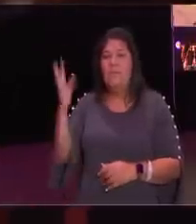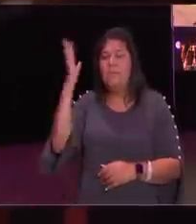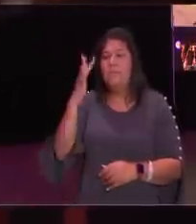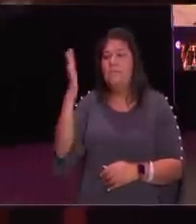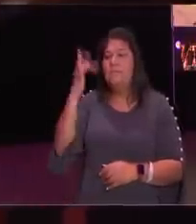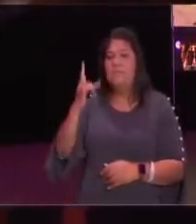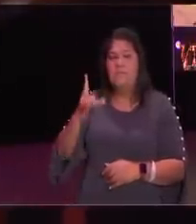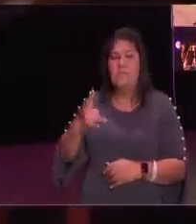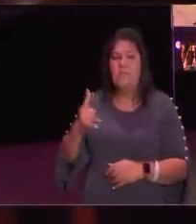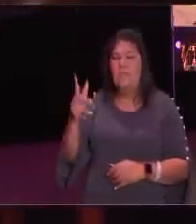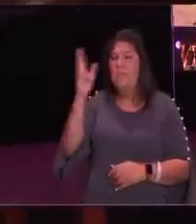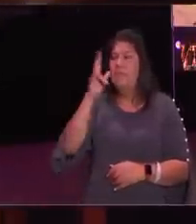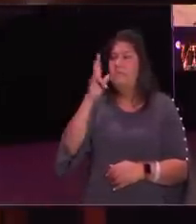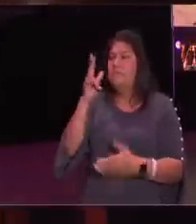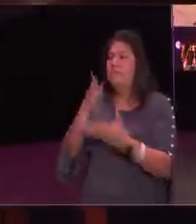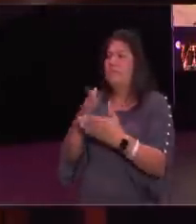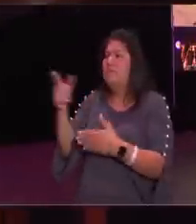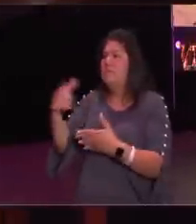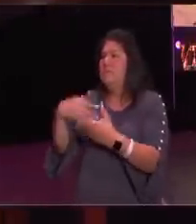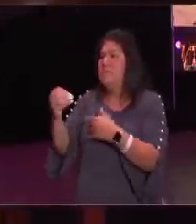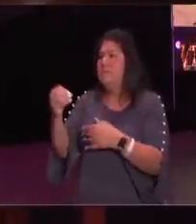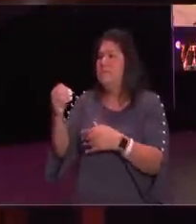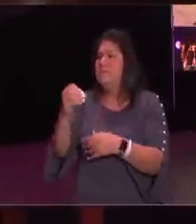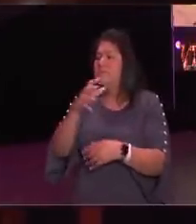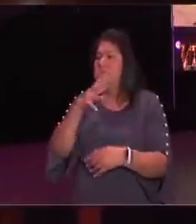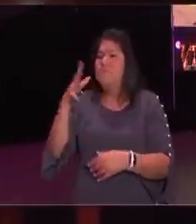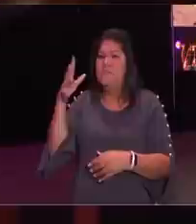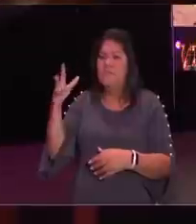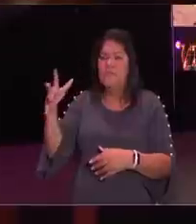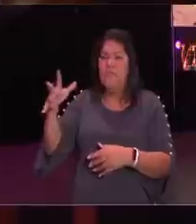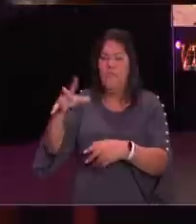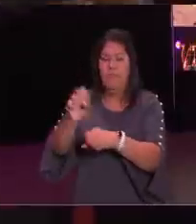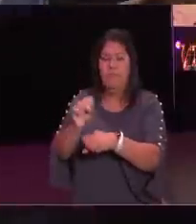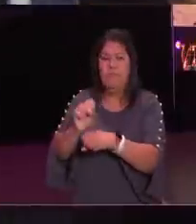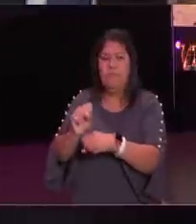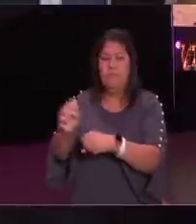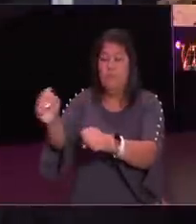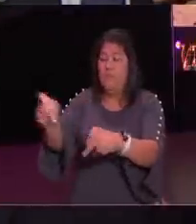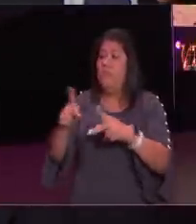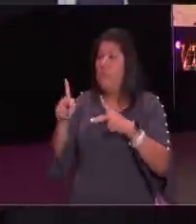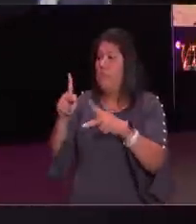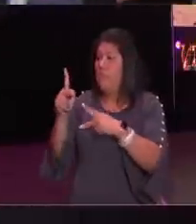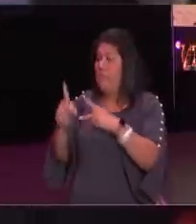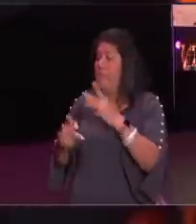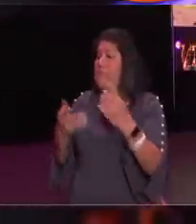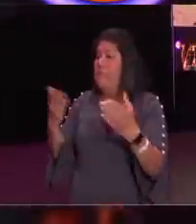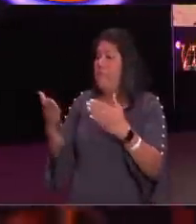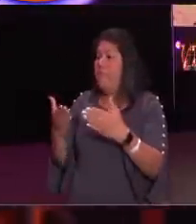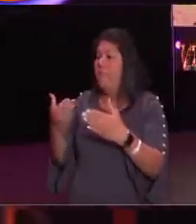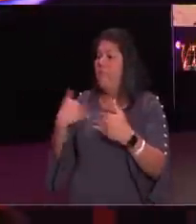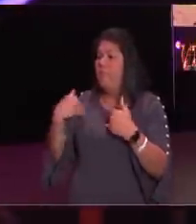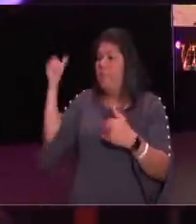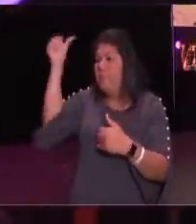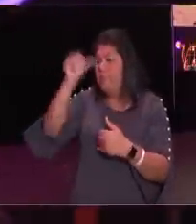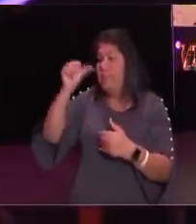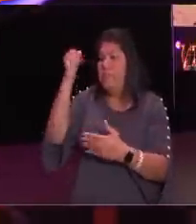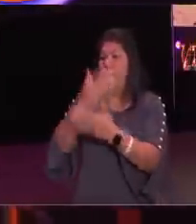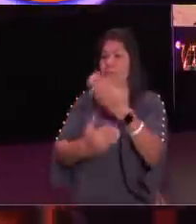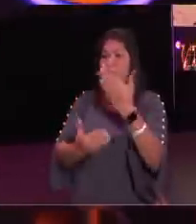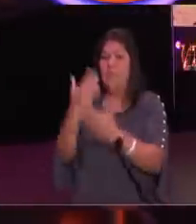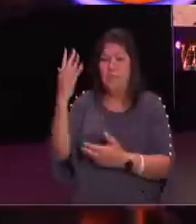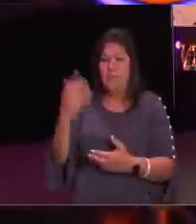Why does the enemy stop you from going to the field? Because when you come back to the field, you come back with anointing in your